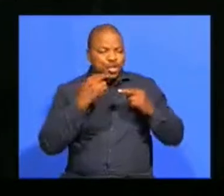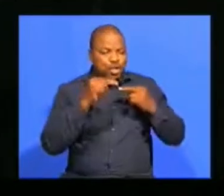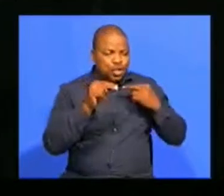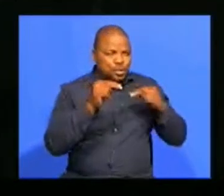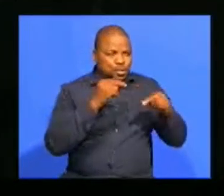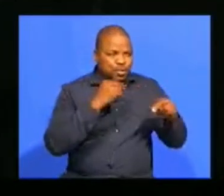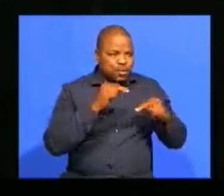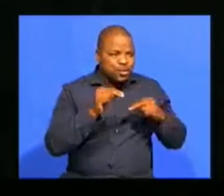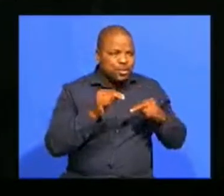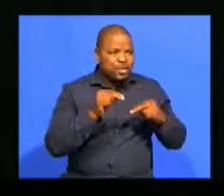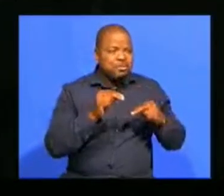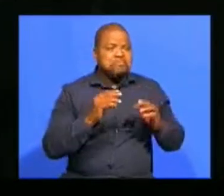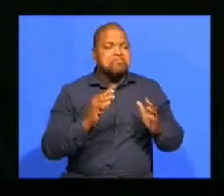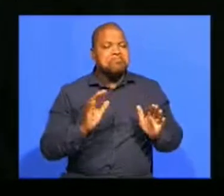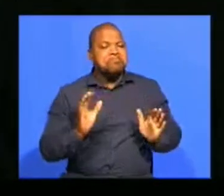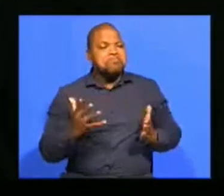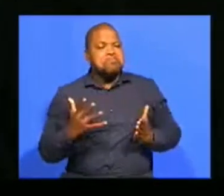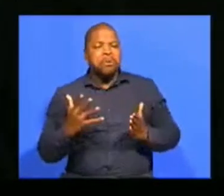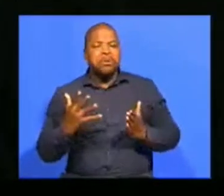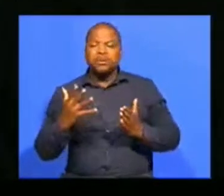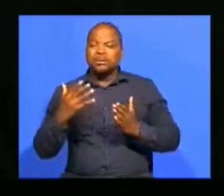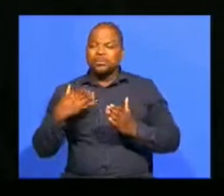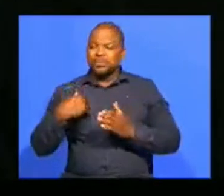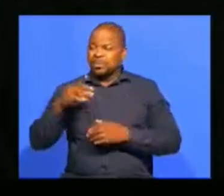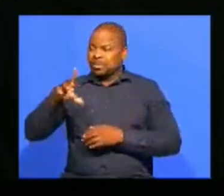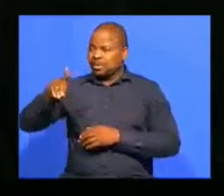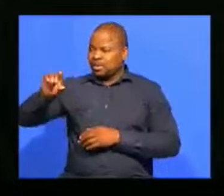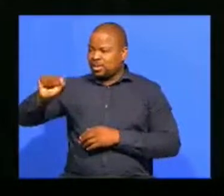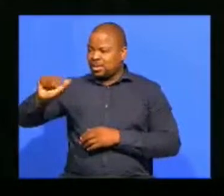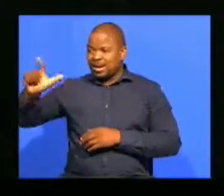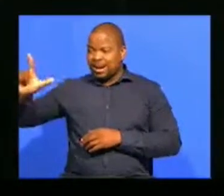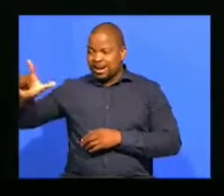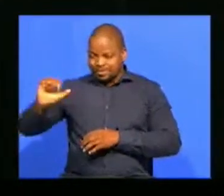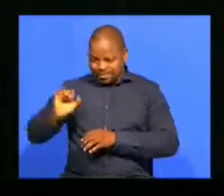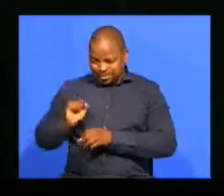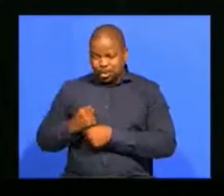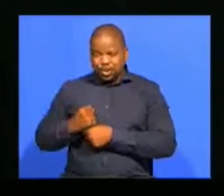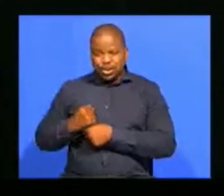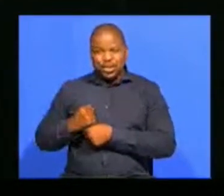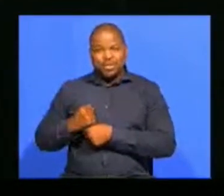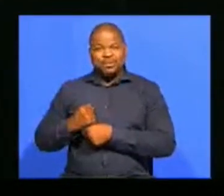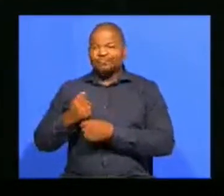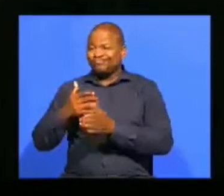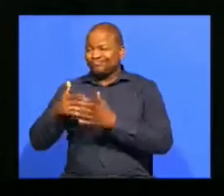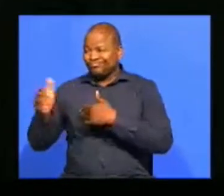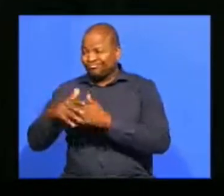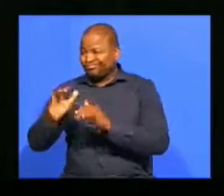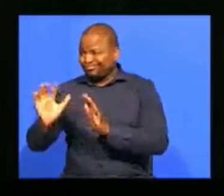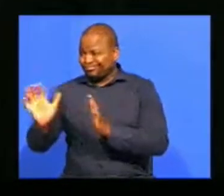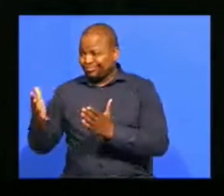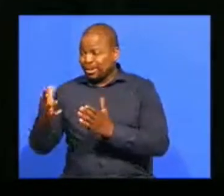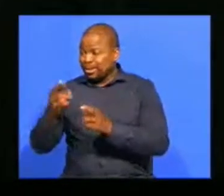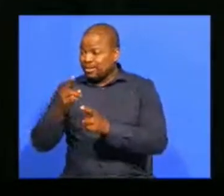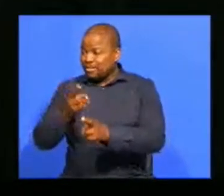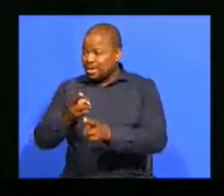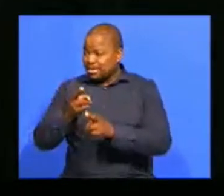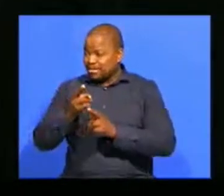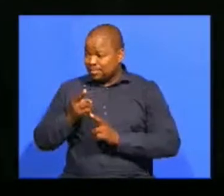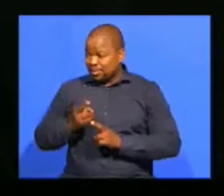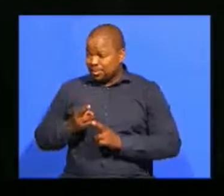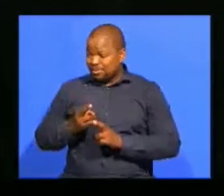negotiating and striking deals with whosoever with respect to